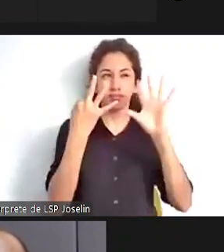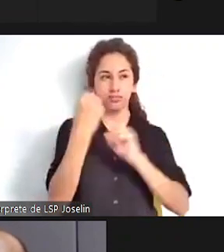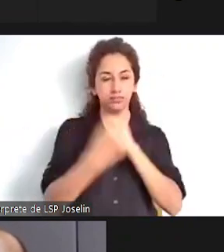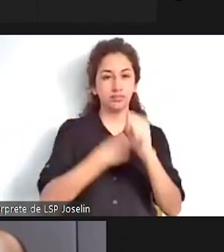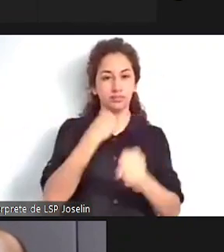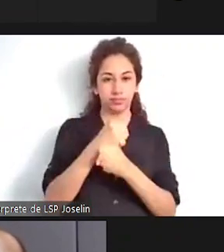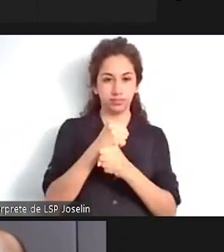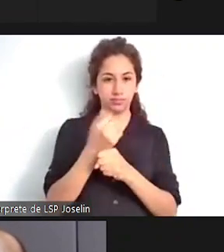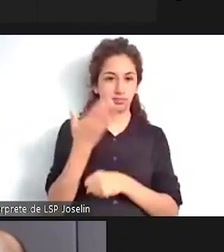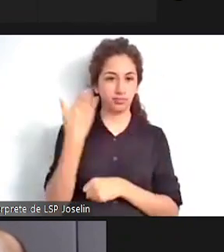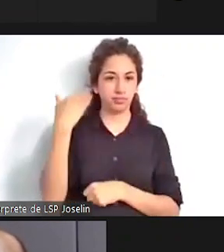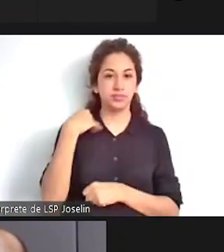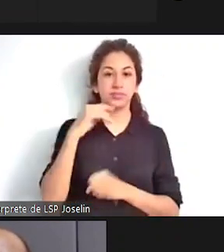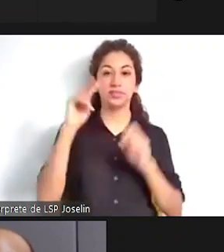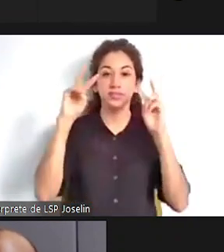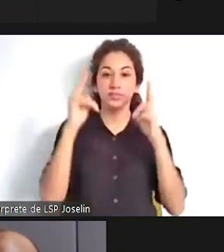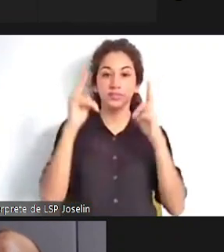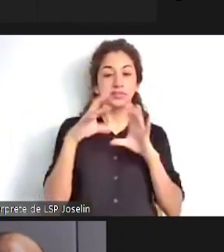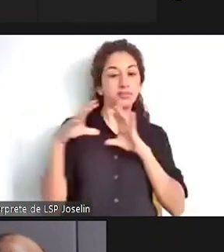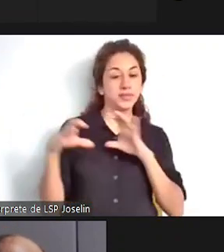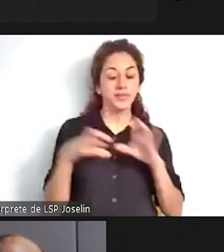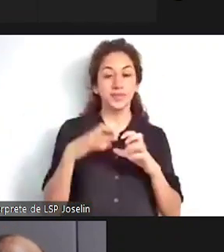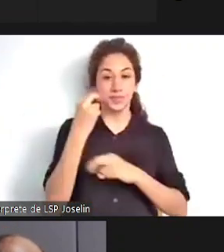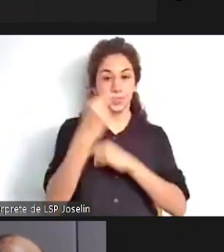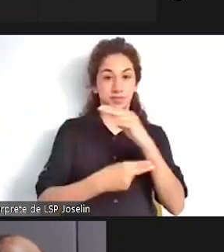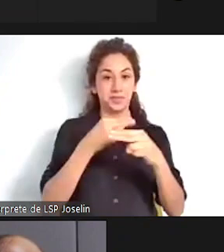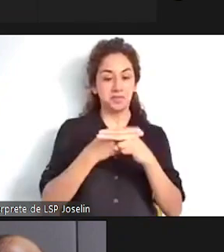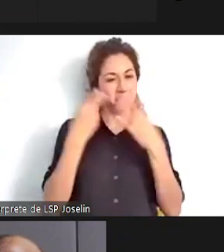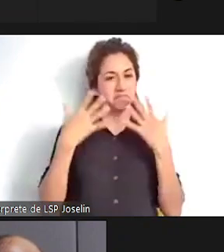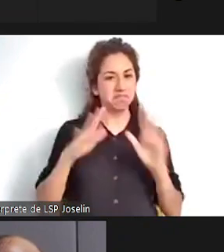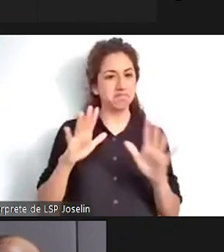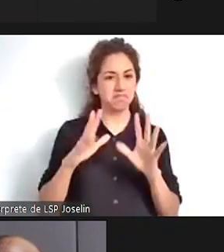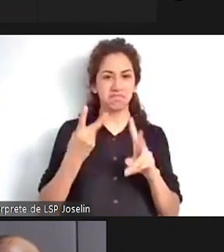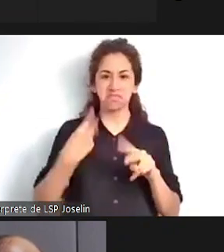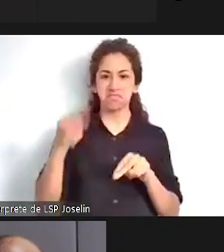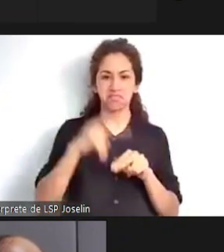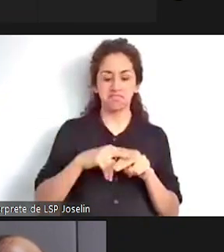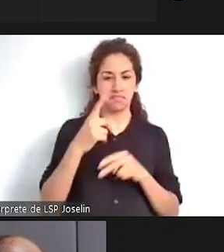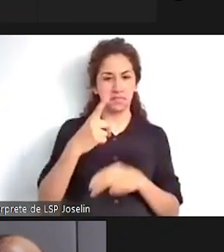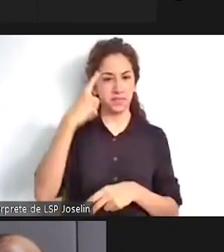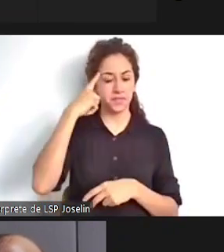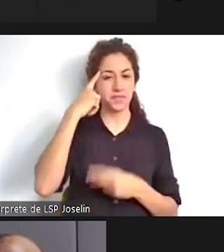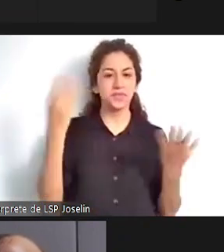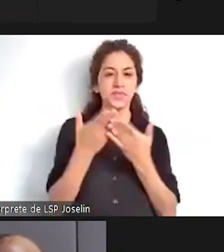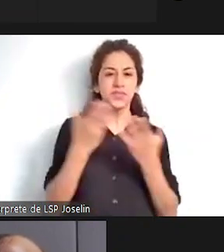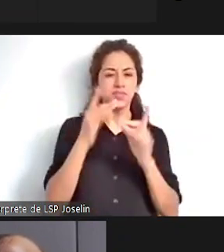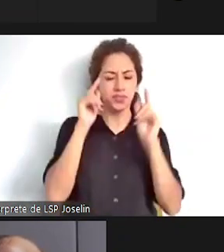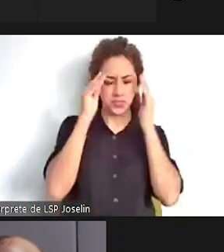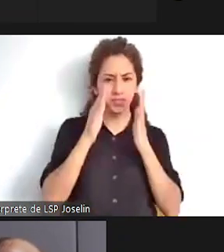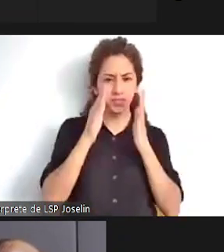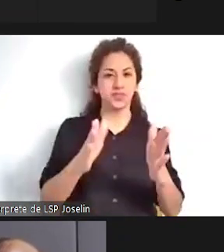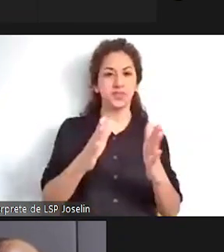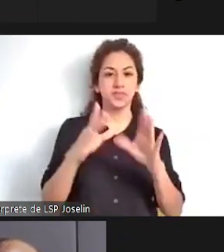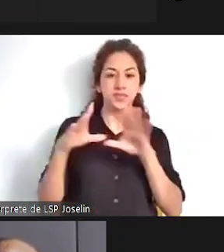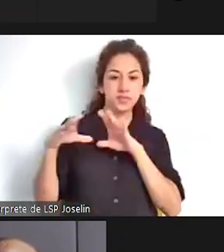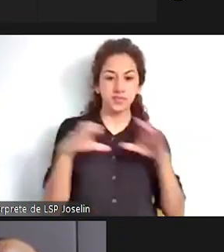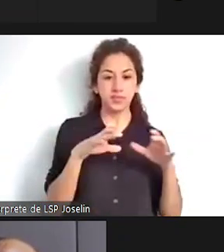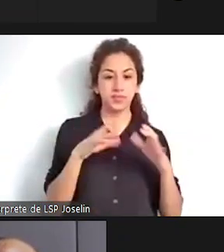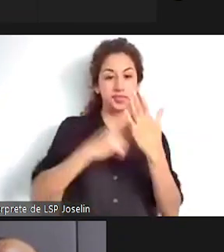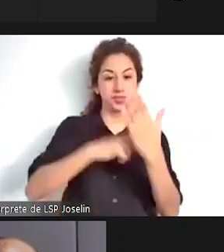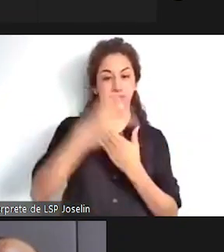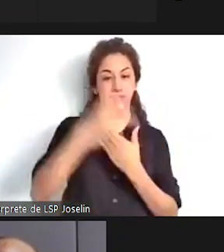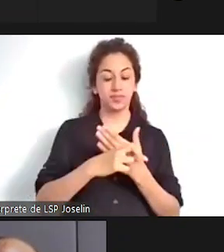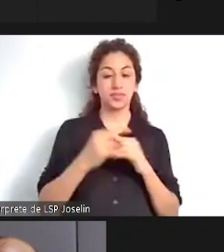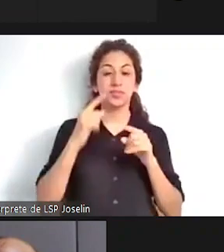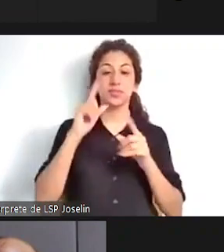perhaps we thought that we spoke that we thought about having a national uh plan and that's it then we